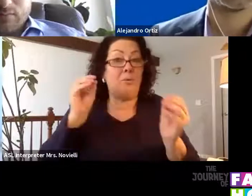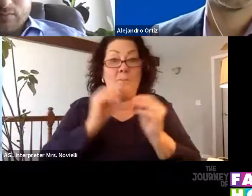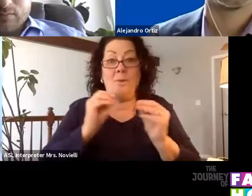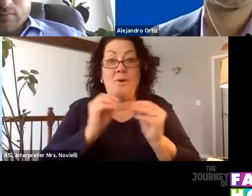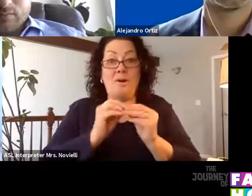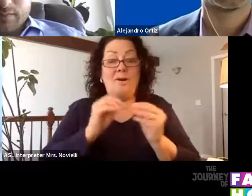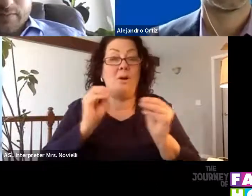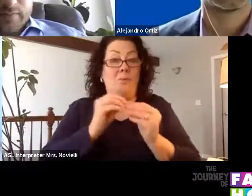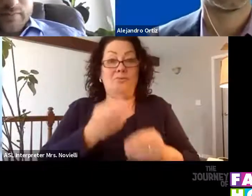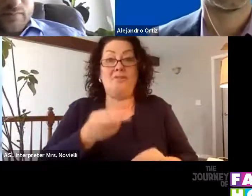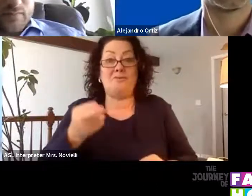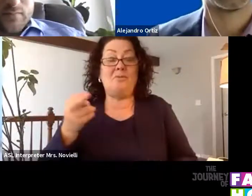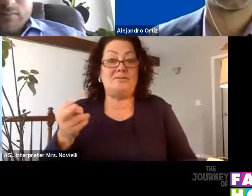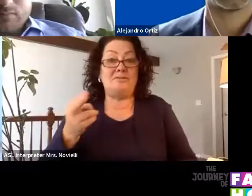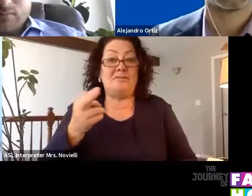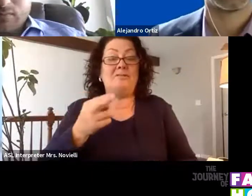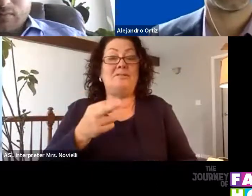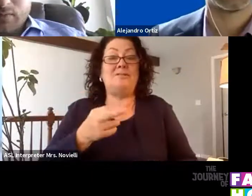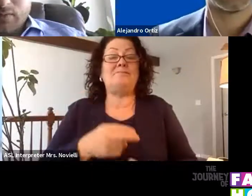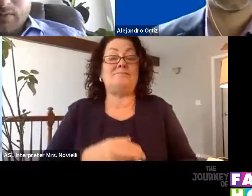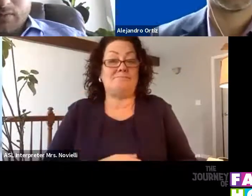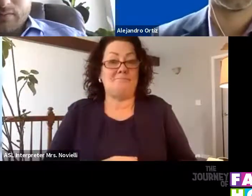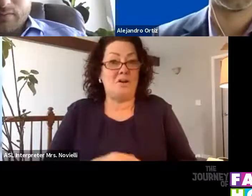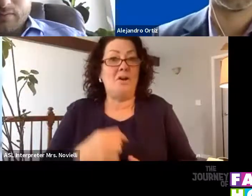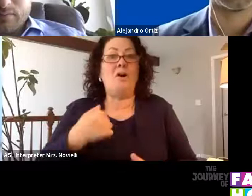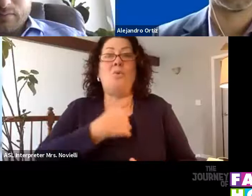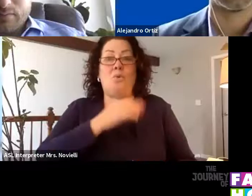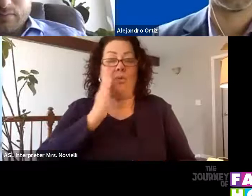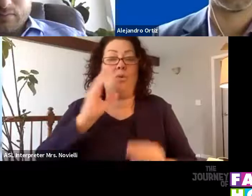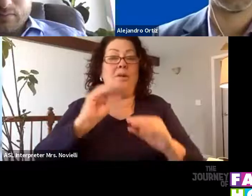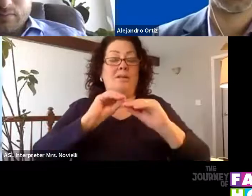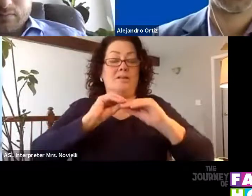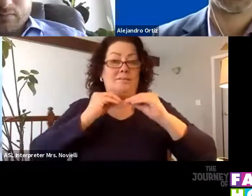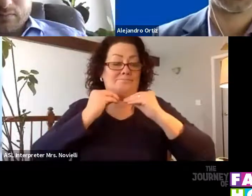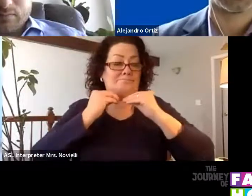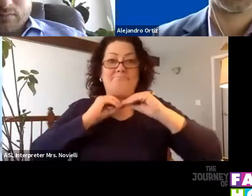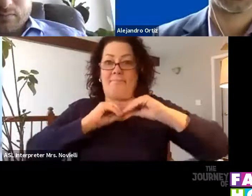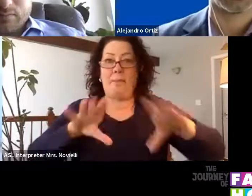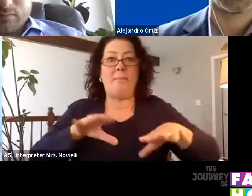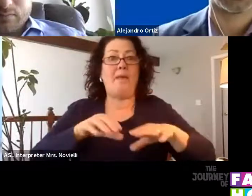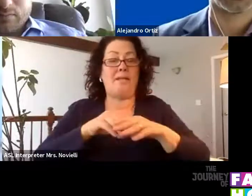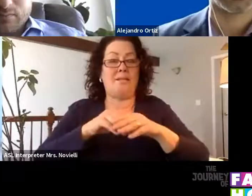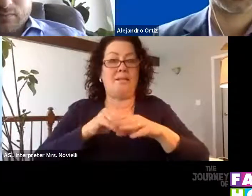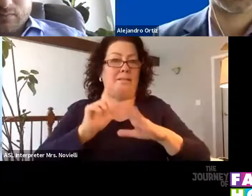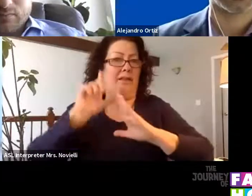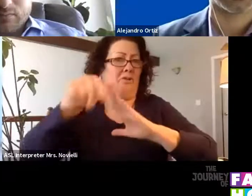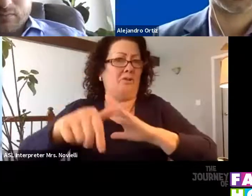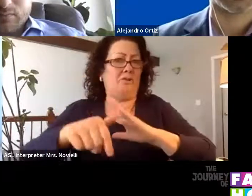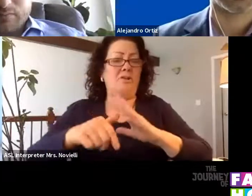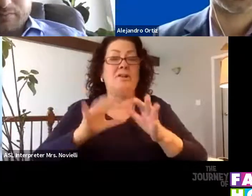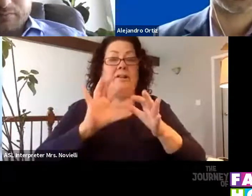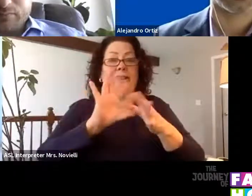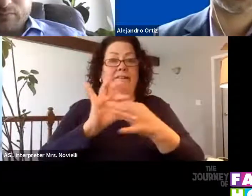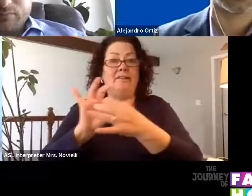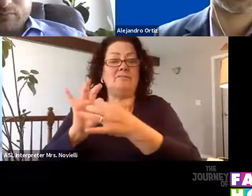of the resources that might be available. And we will be sending out an email after this program with links and information